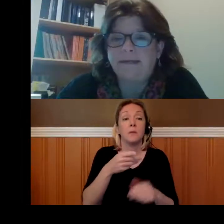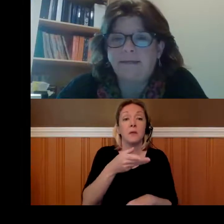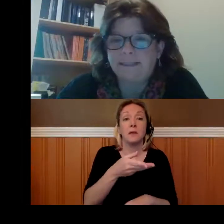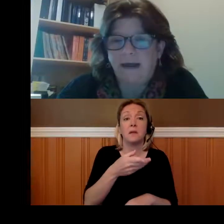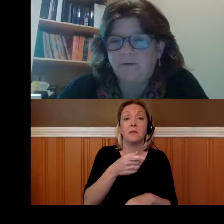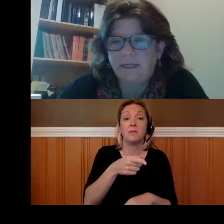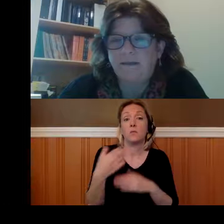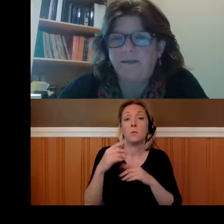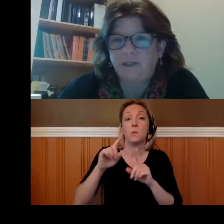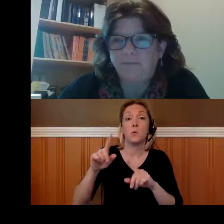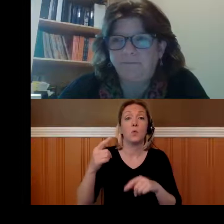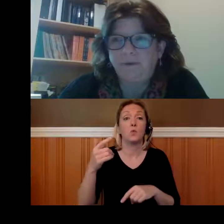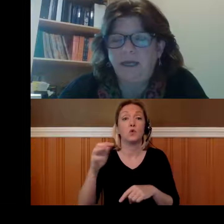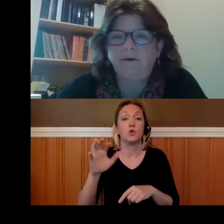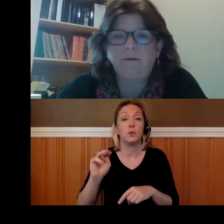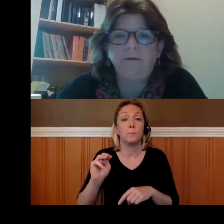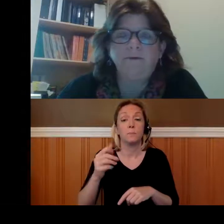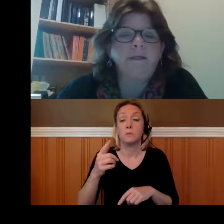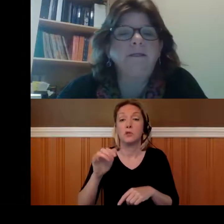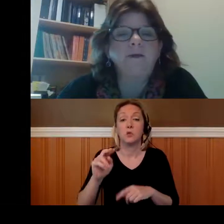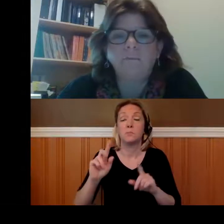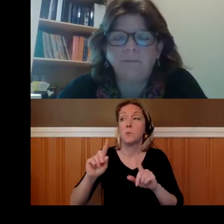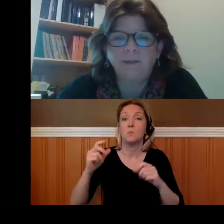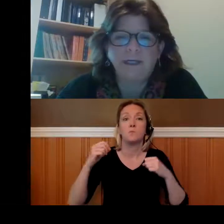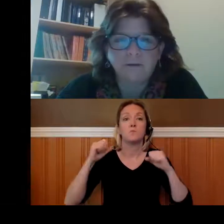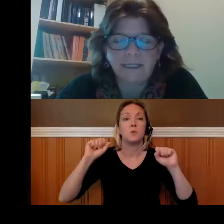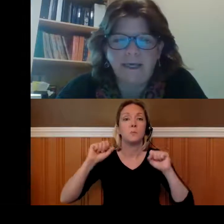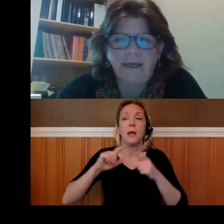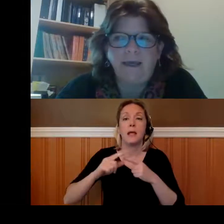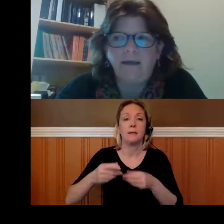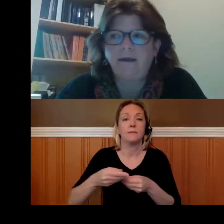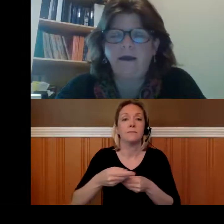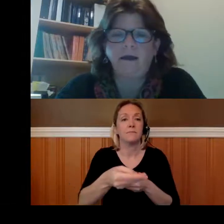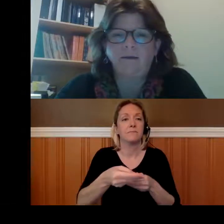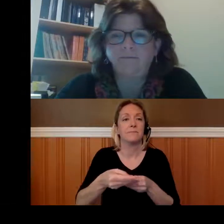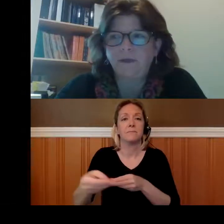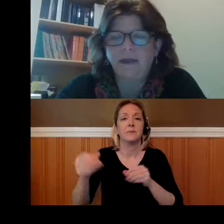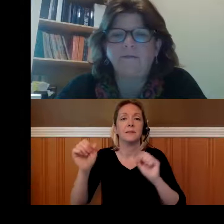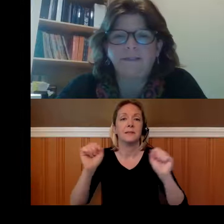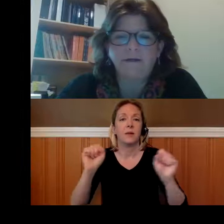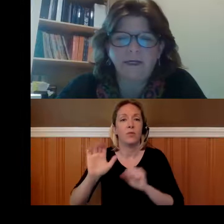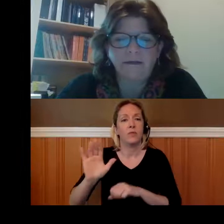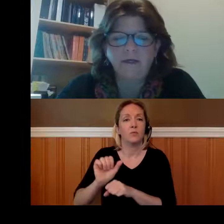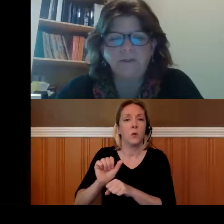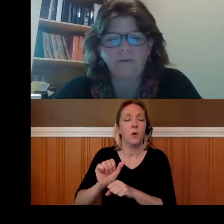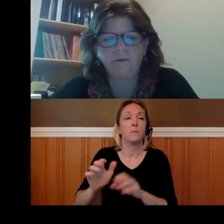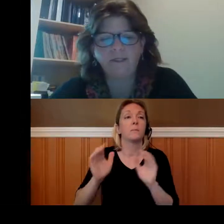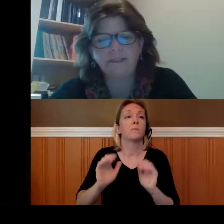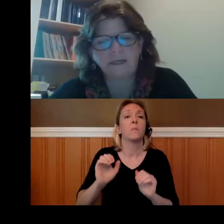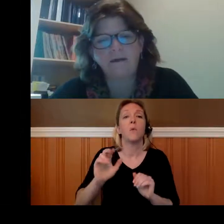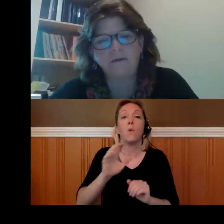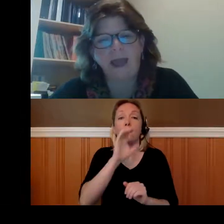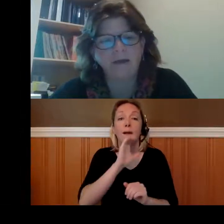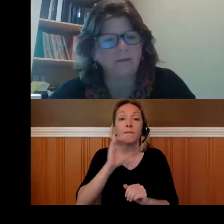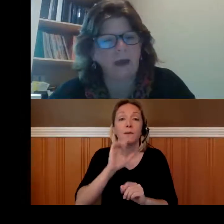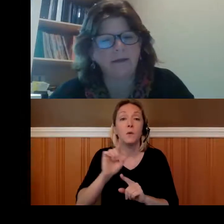towels at the gym. It could be filling the salt and pepper shakers in a cafeteria. So we really need to kind of look out